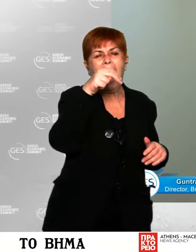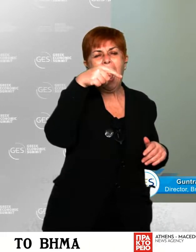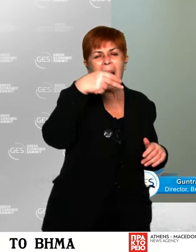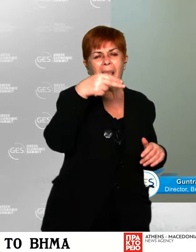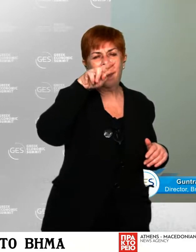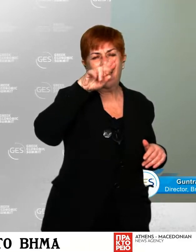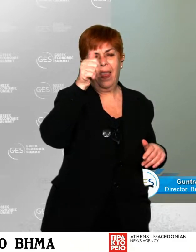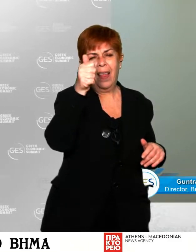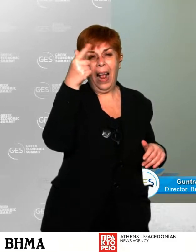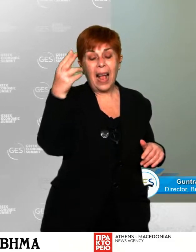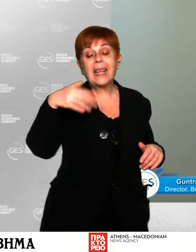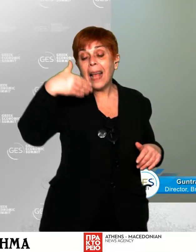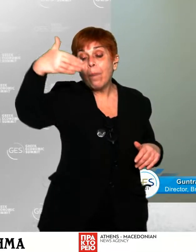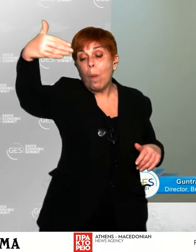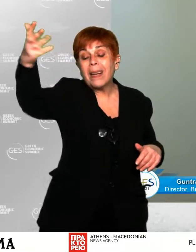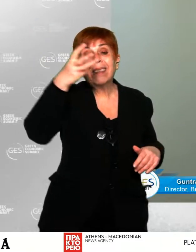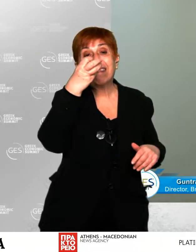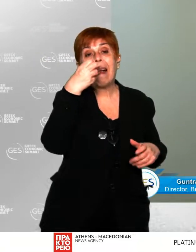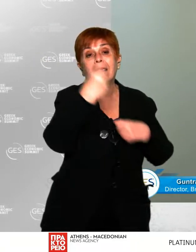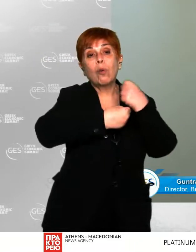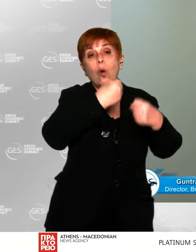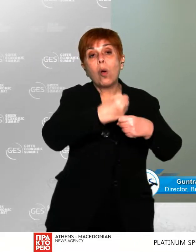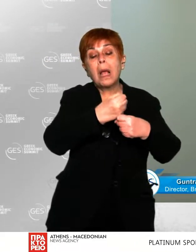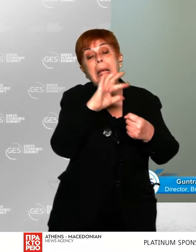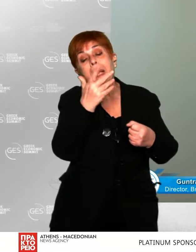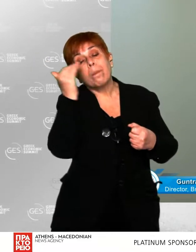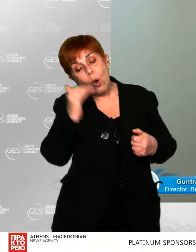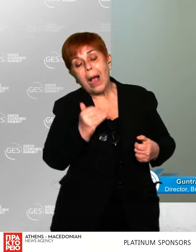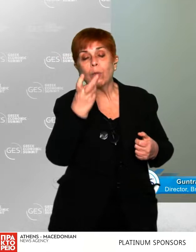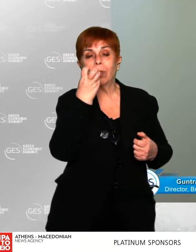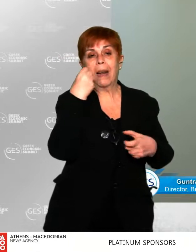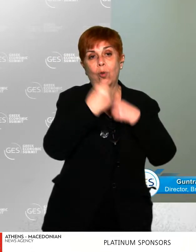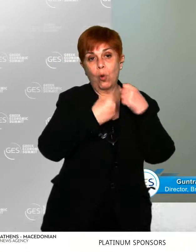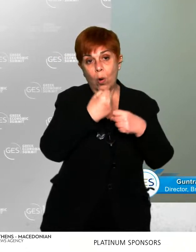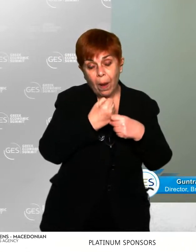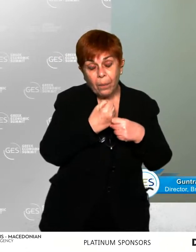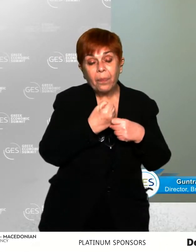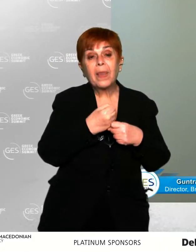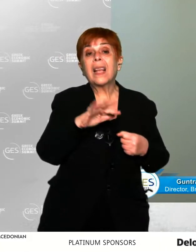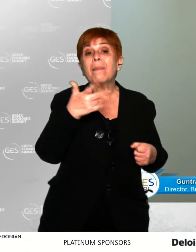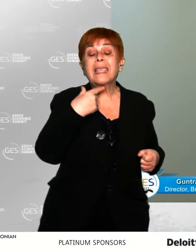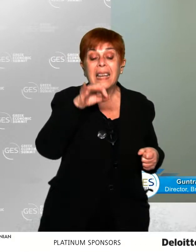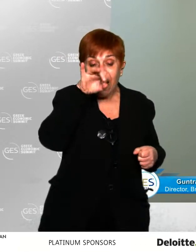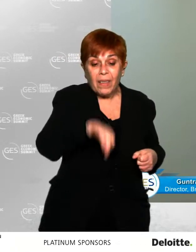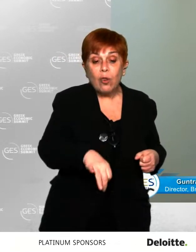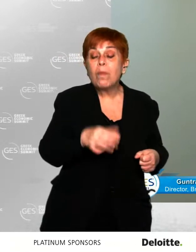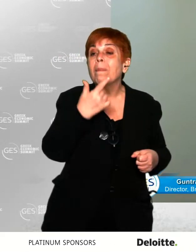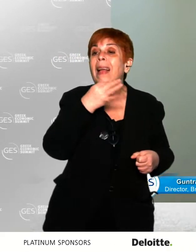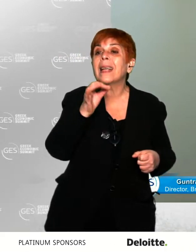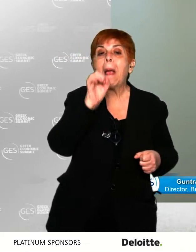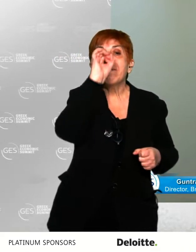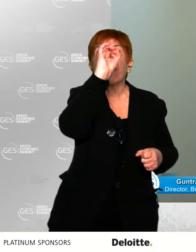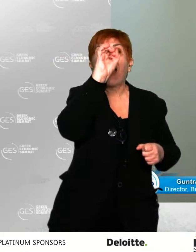even less than 30 years. We want to move to net zero. Science tells us that we need to move to net zero at the latest